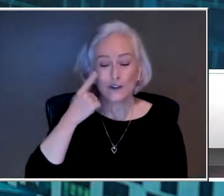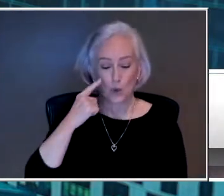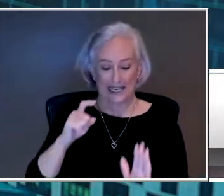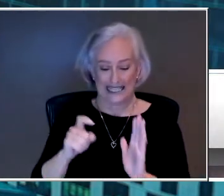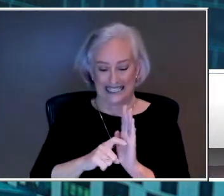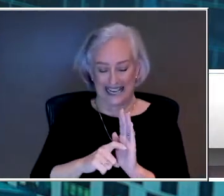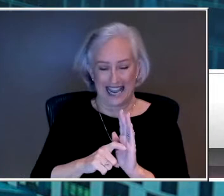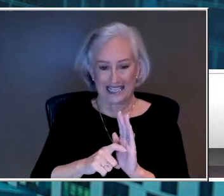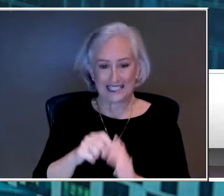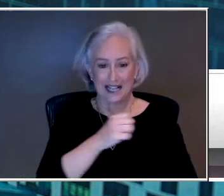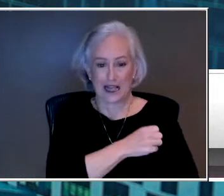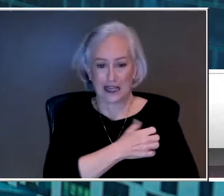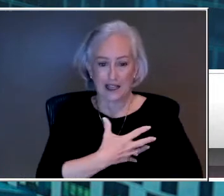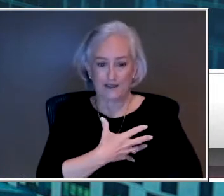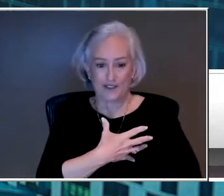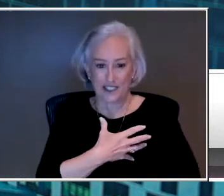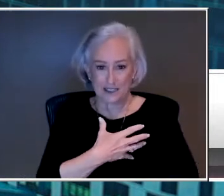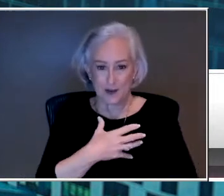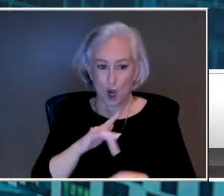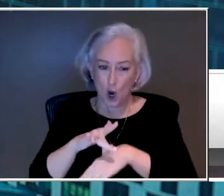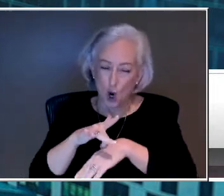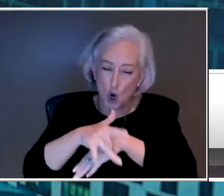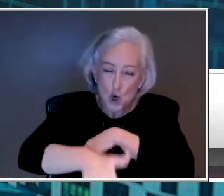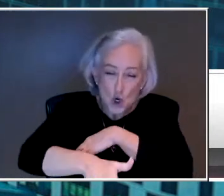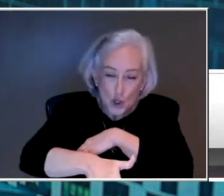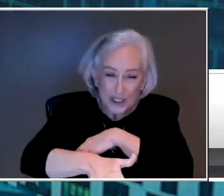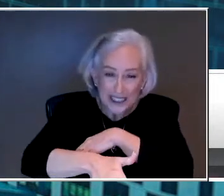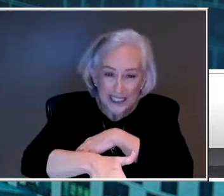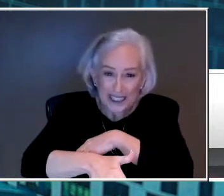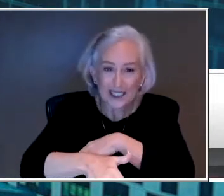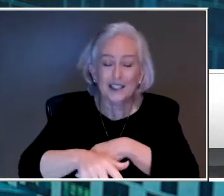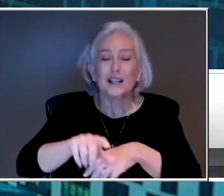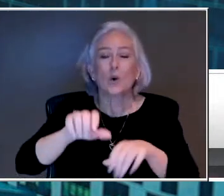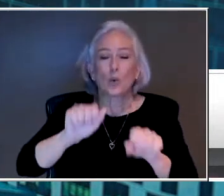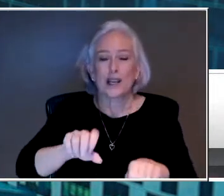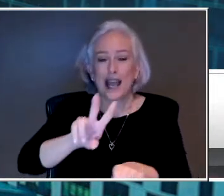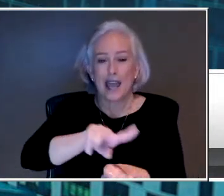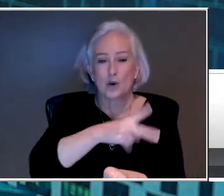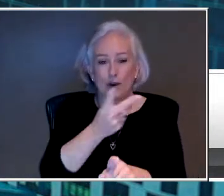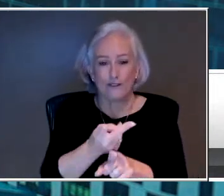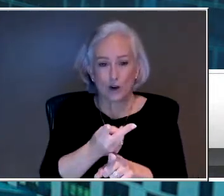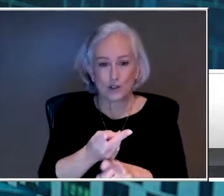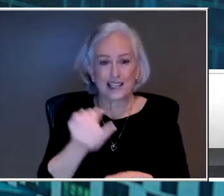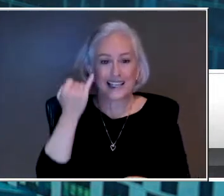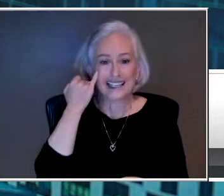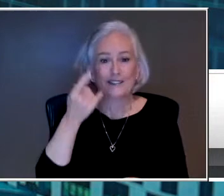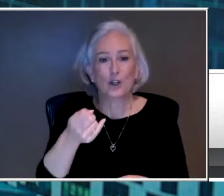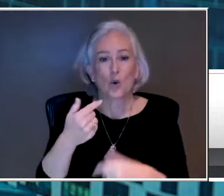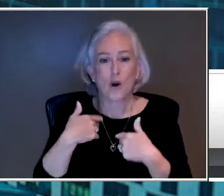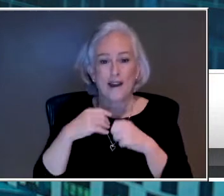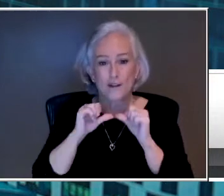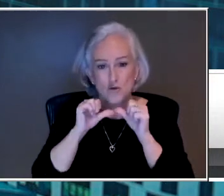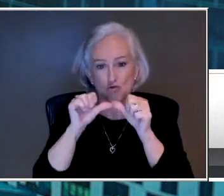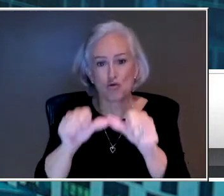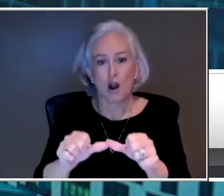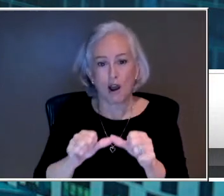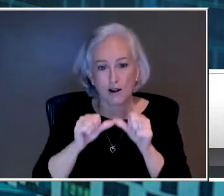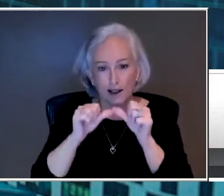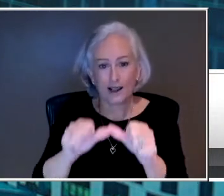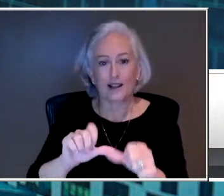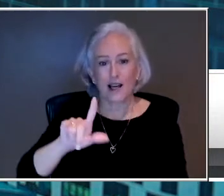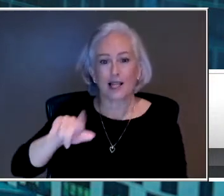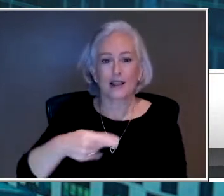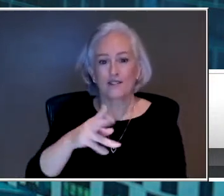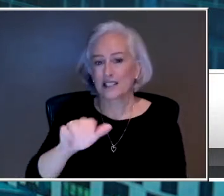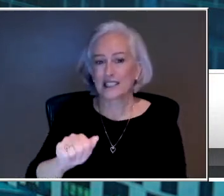detecting it in its earlier stages where it's actually reversible. Because when you develop chronic lymphedema, it's not reversible, and then you just need